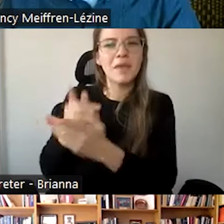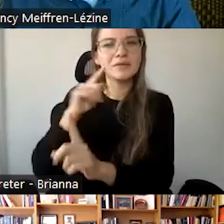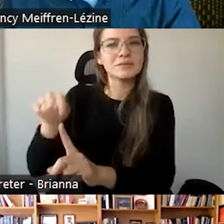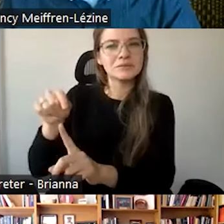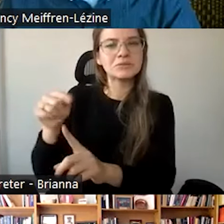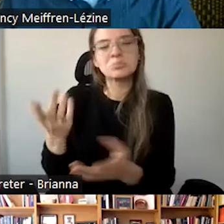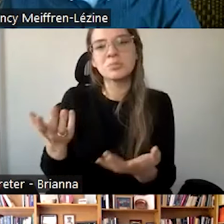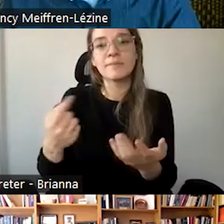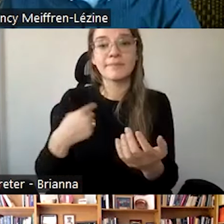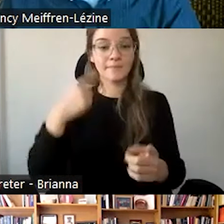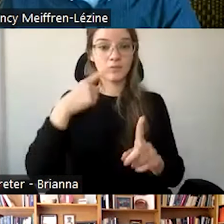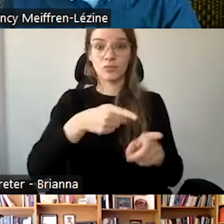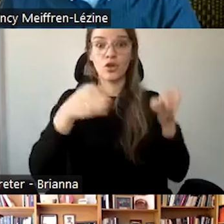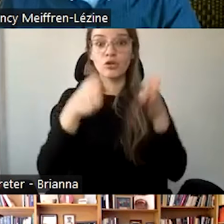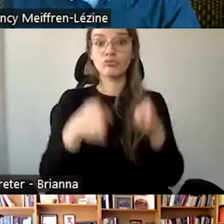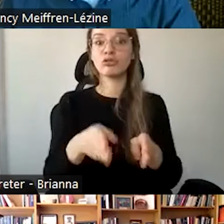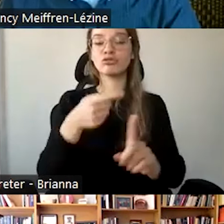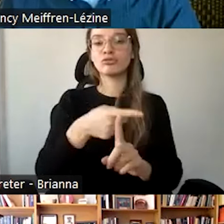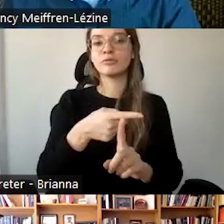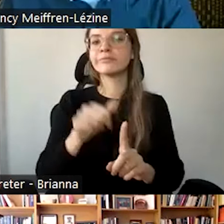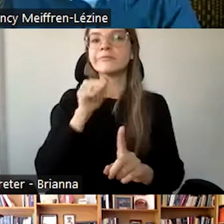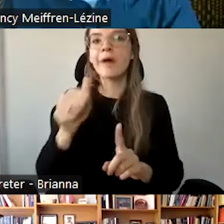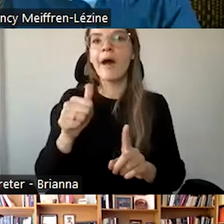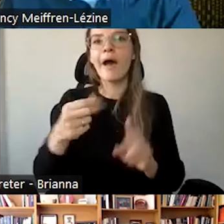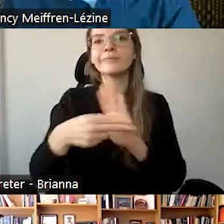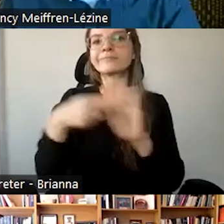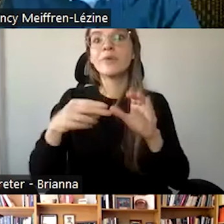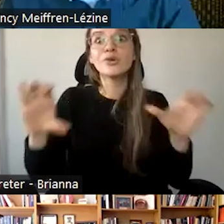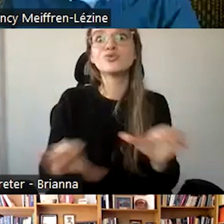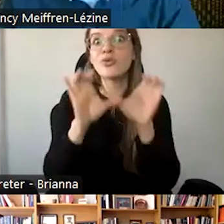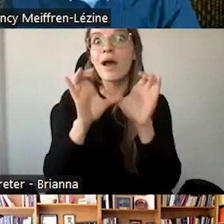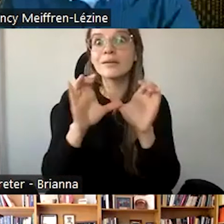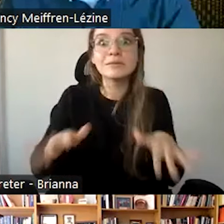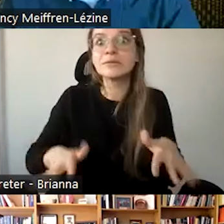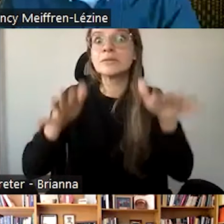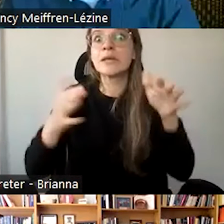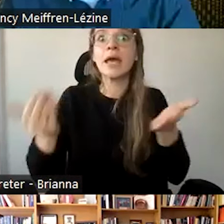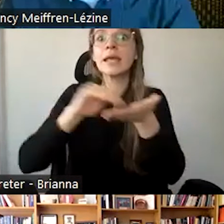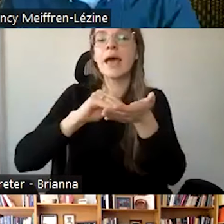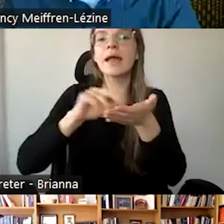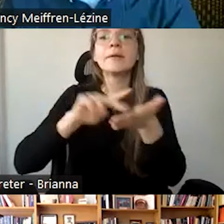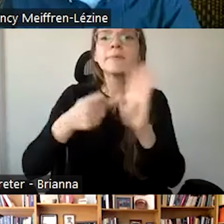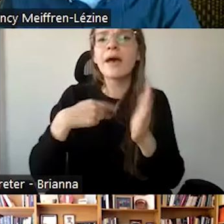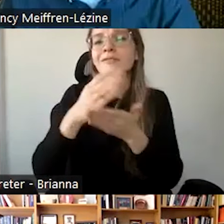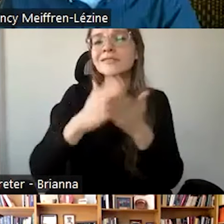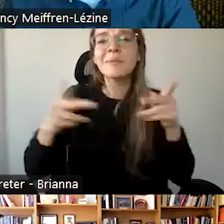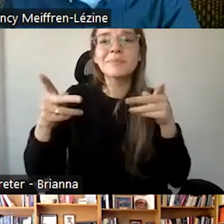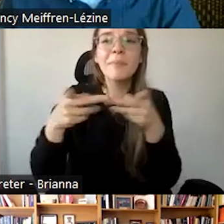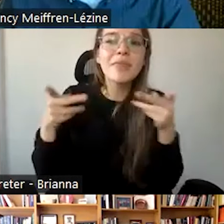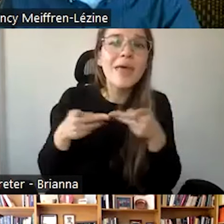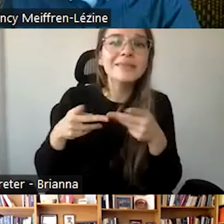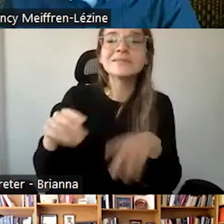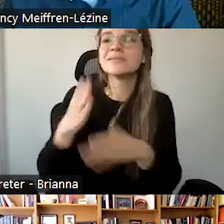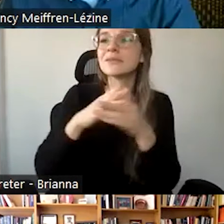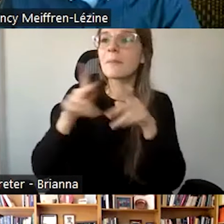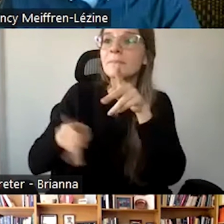once somebody is not in crisis mode, they might have people or places who they want to incorporate